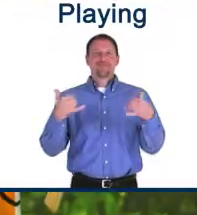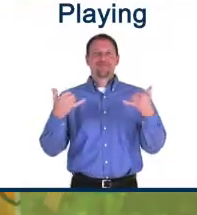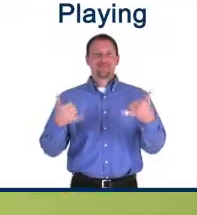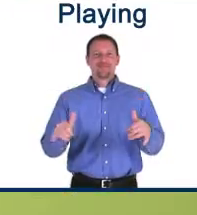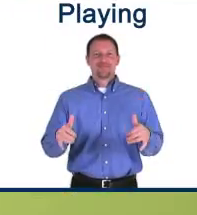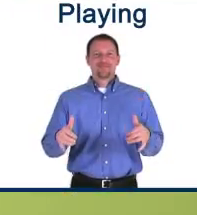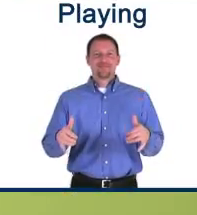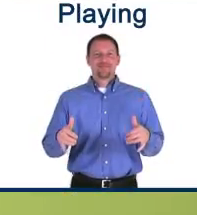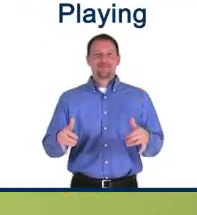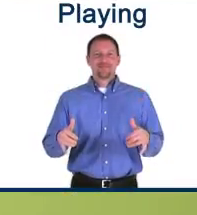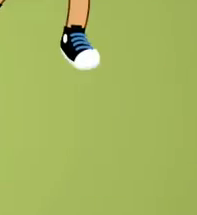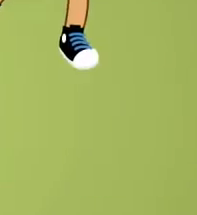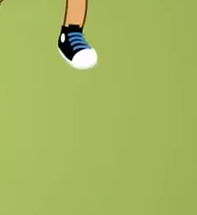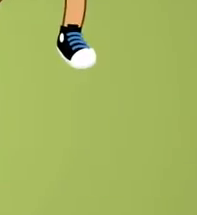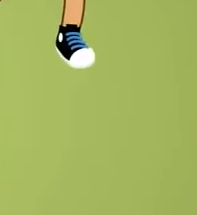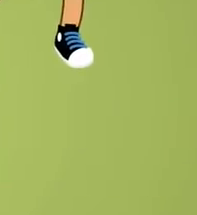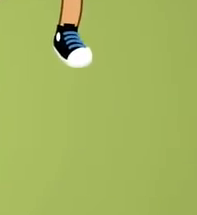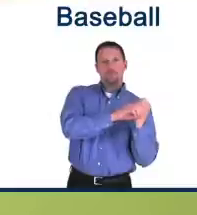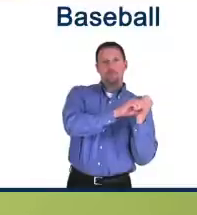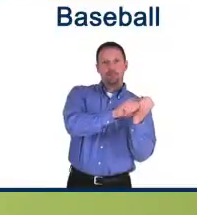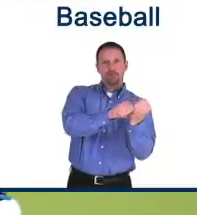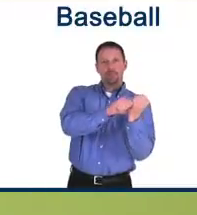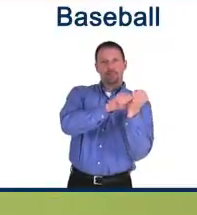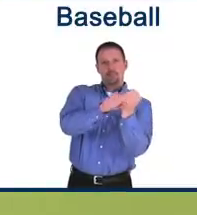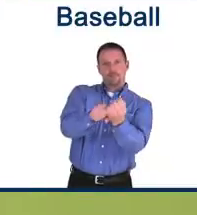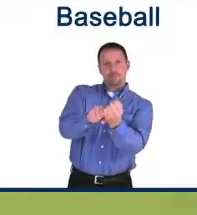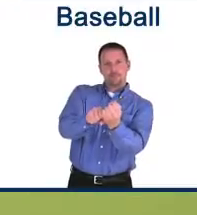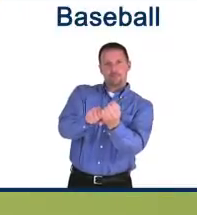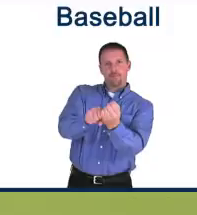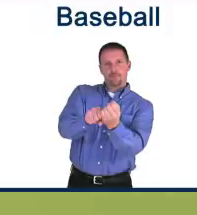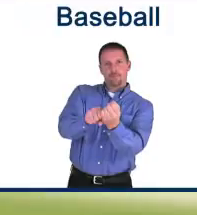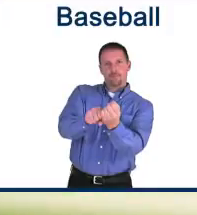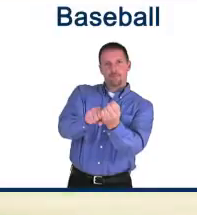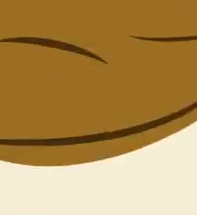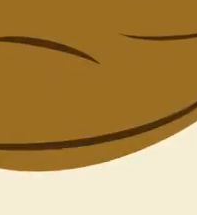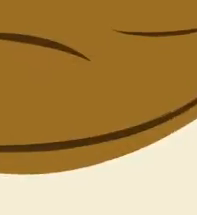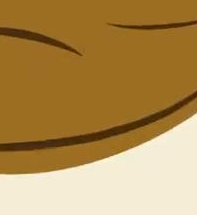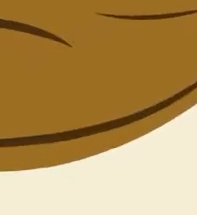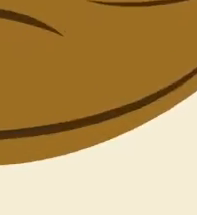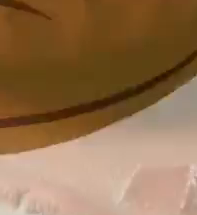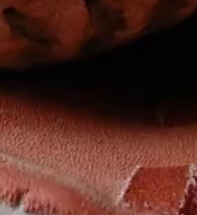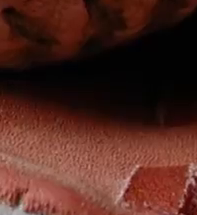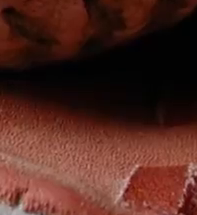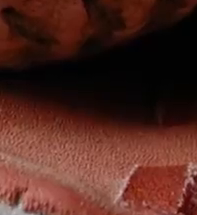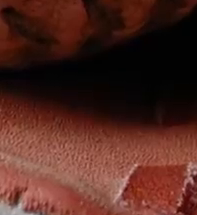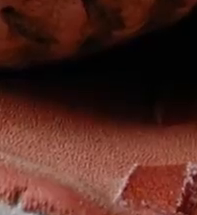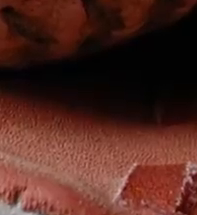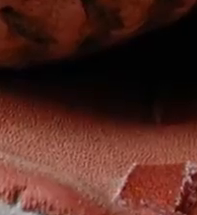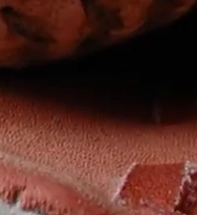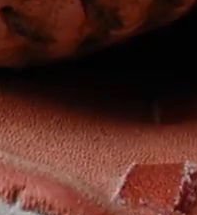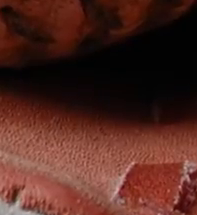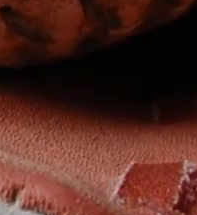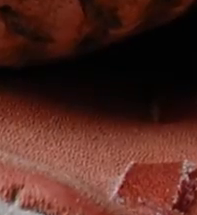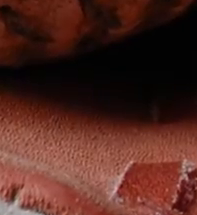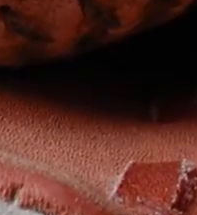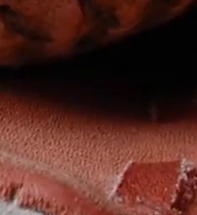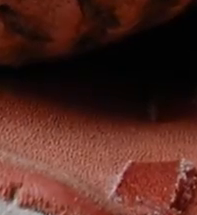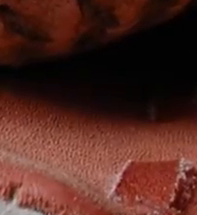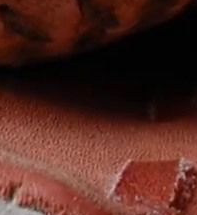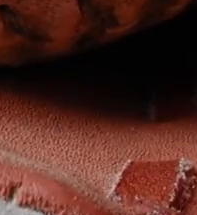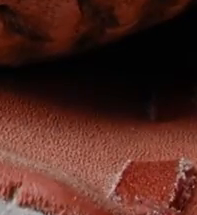playing catch with my dad. He gave me his old baseball glove that he used when he was a kid. That made me